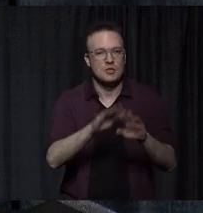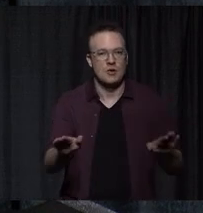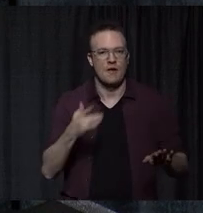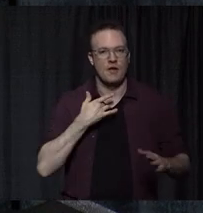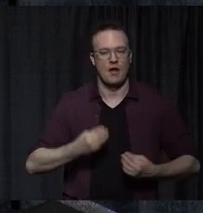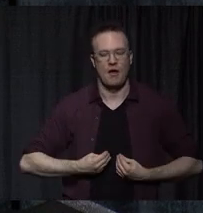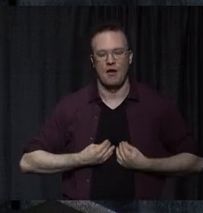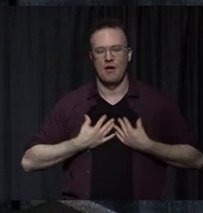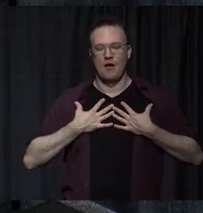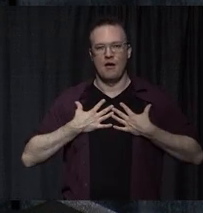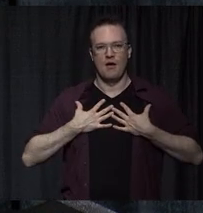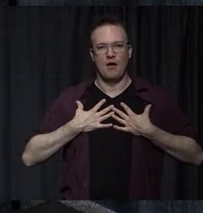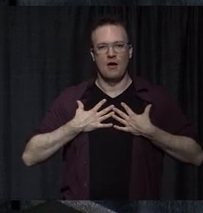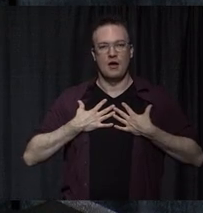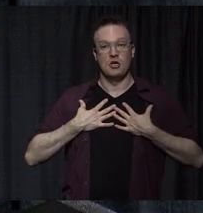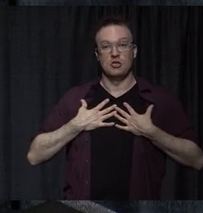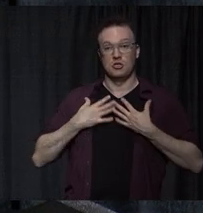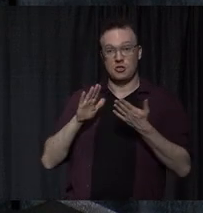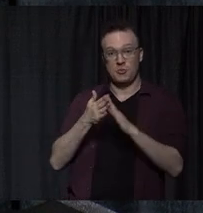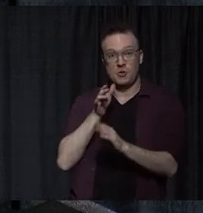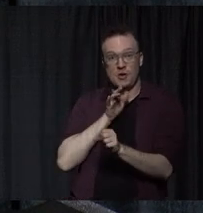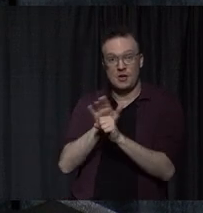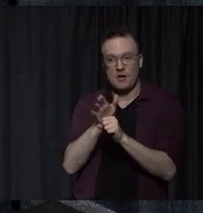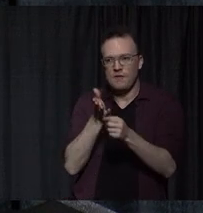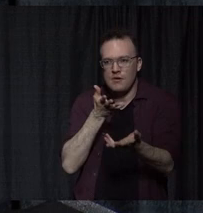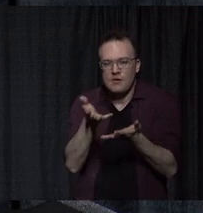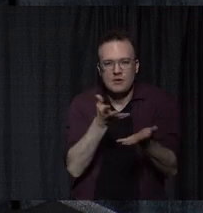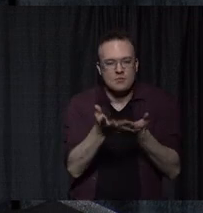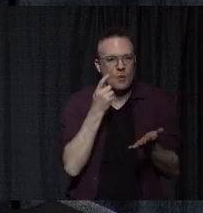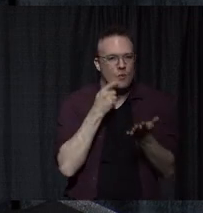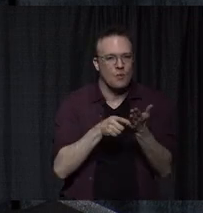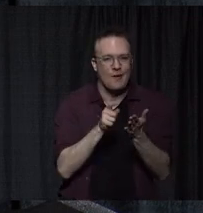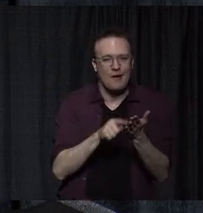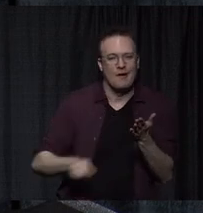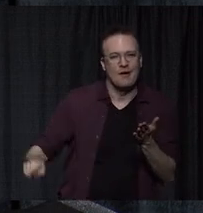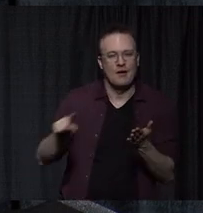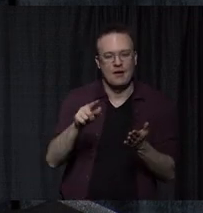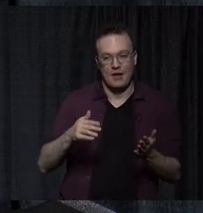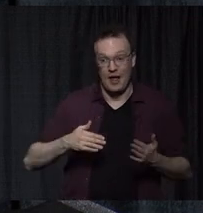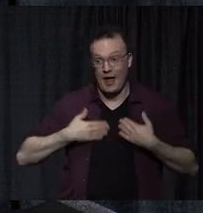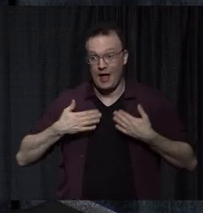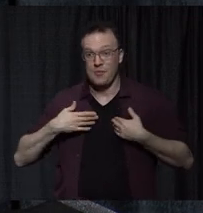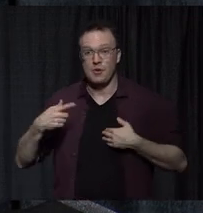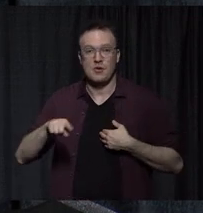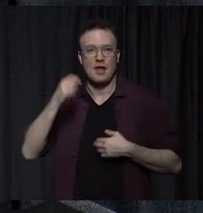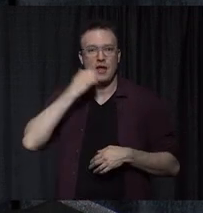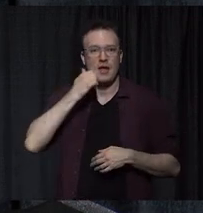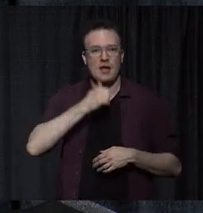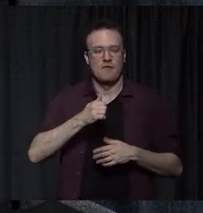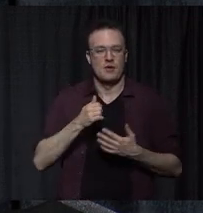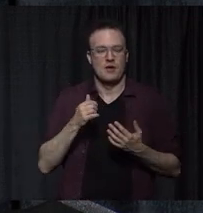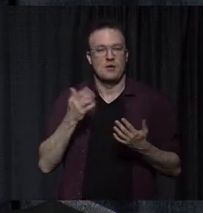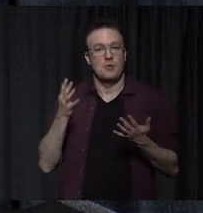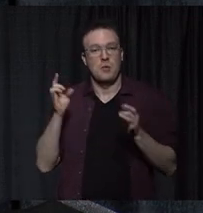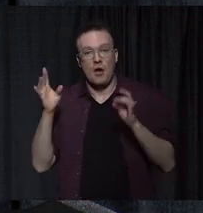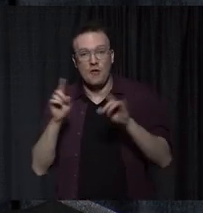an underserved community, and seeing the people enjoy moments of happiness despite their everyday